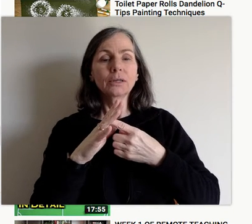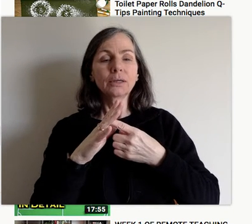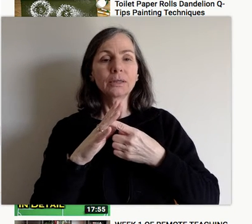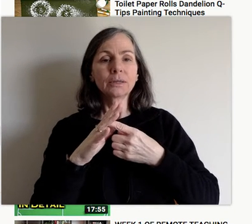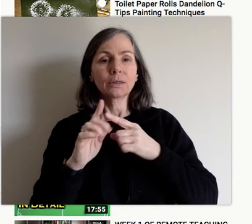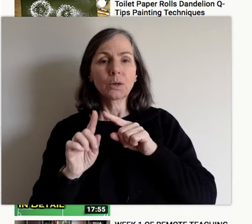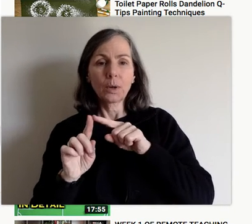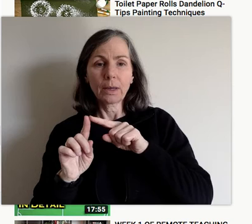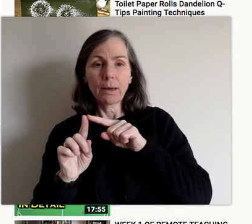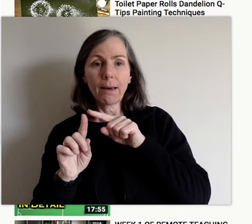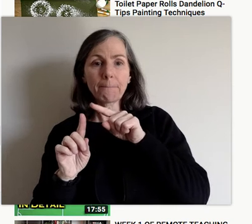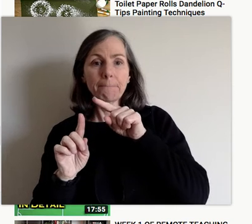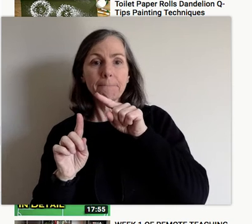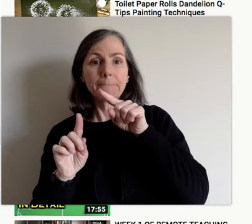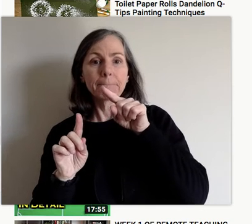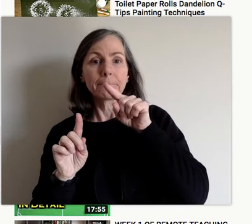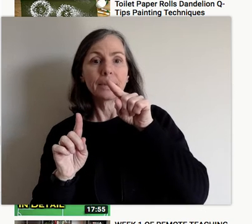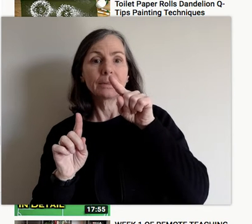increasing.